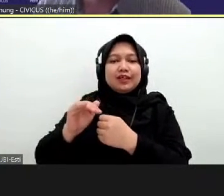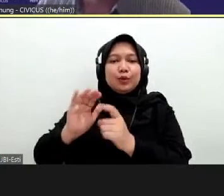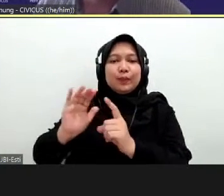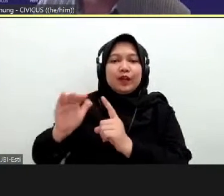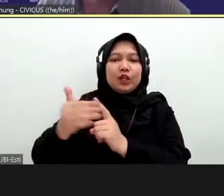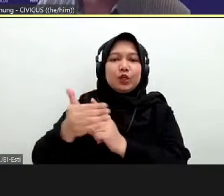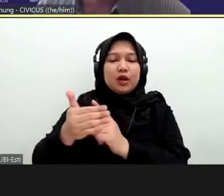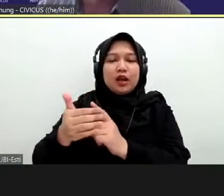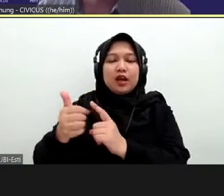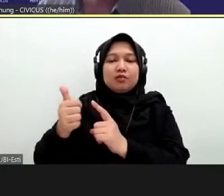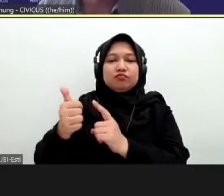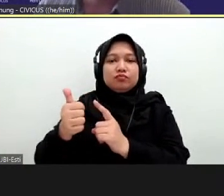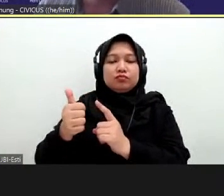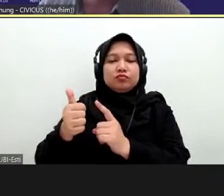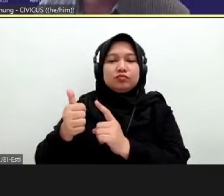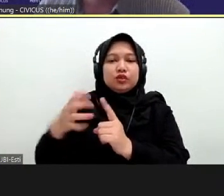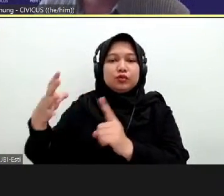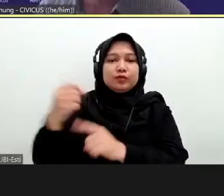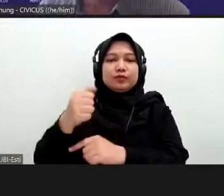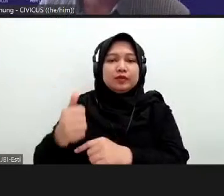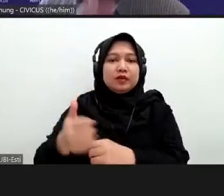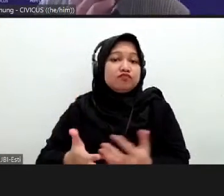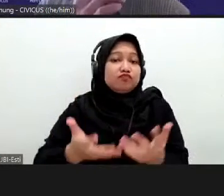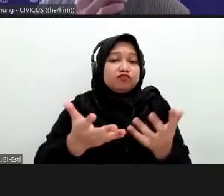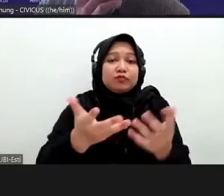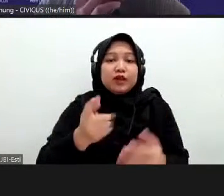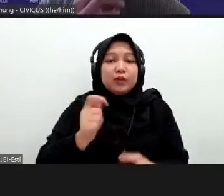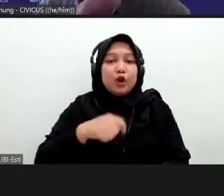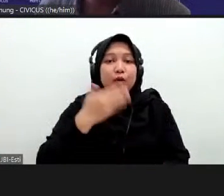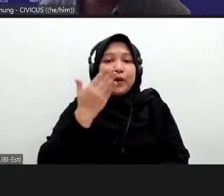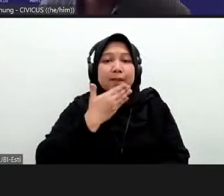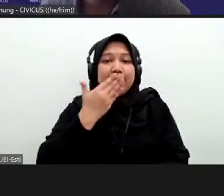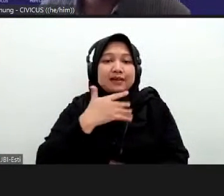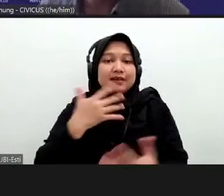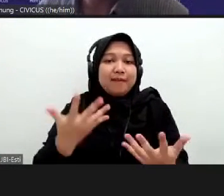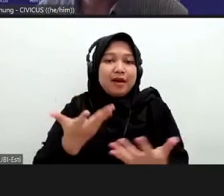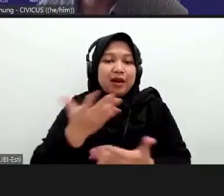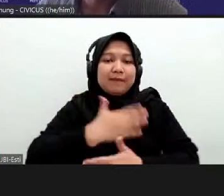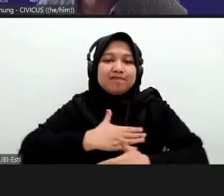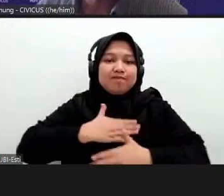you need to mute your microphone. That's an echoing sounds.